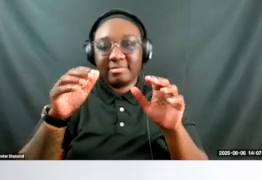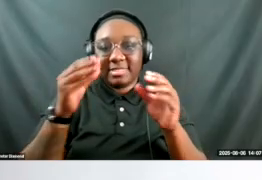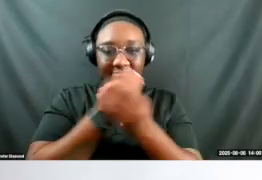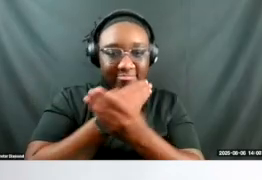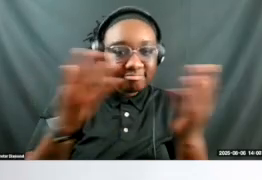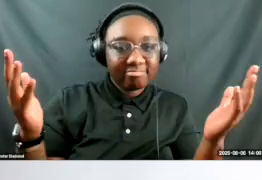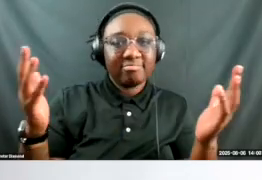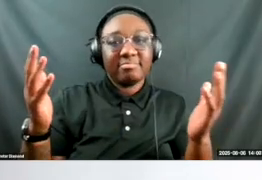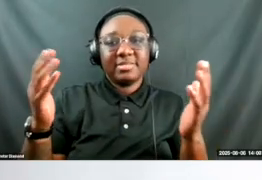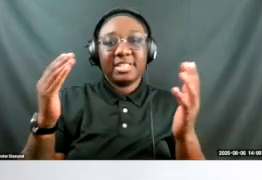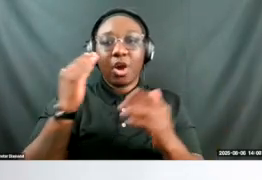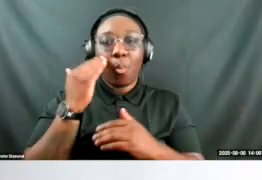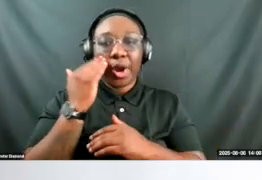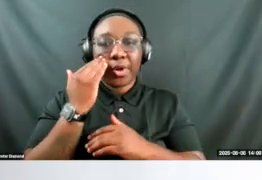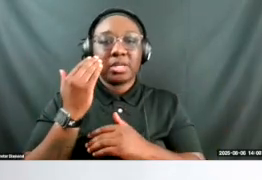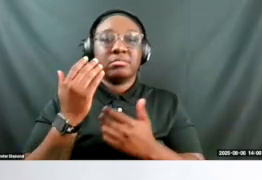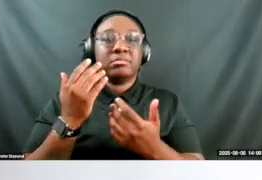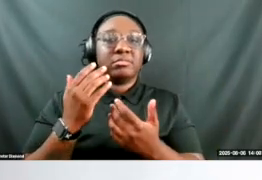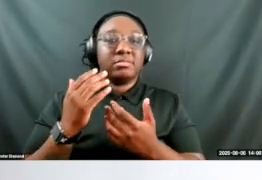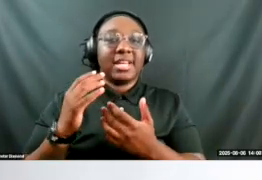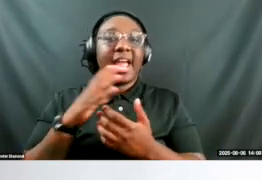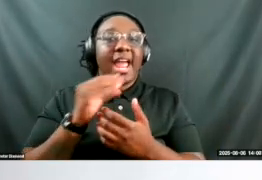currently administered by Grid Alternatives.